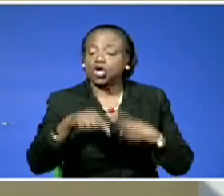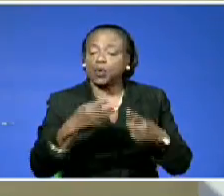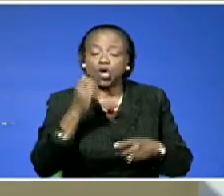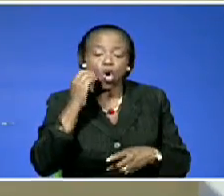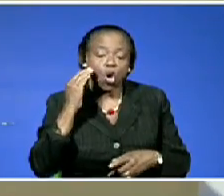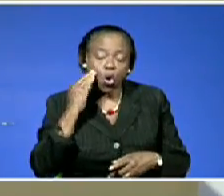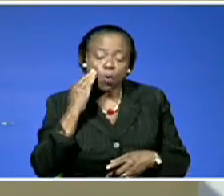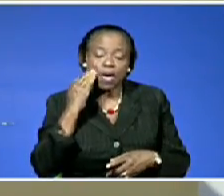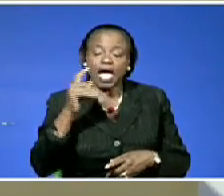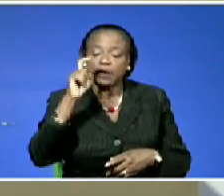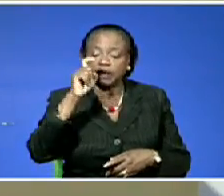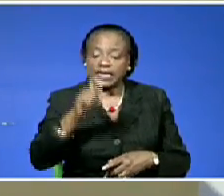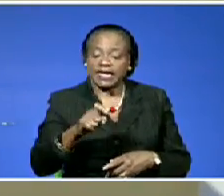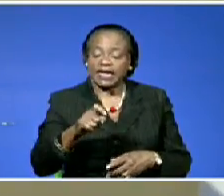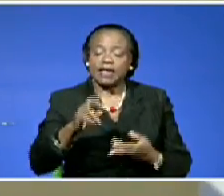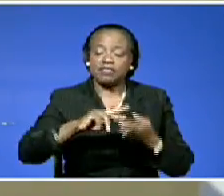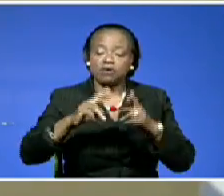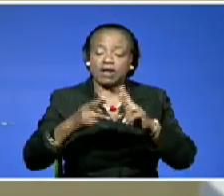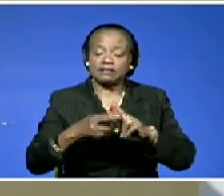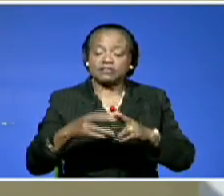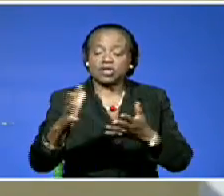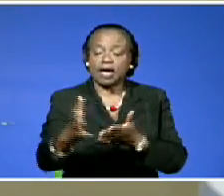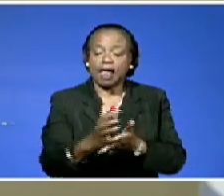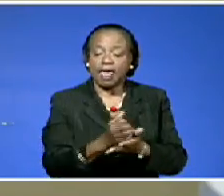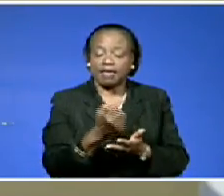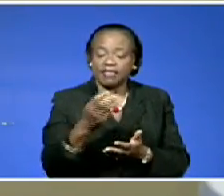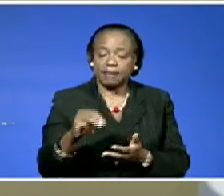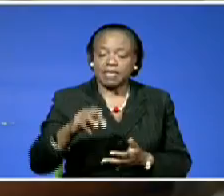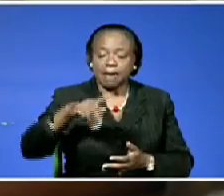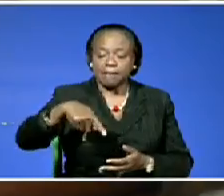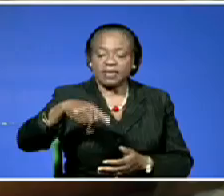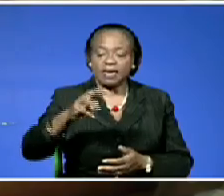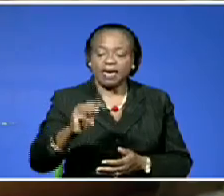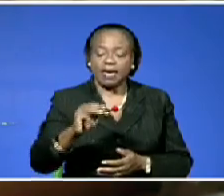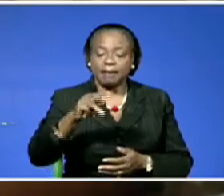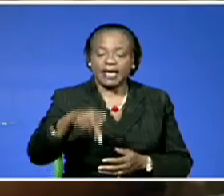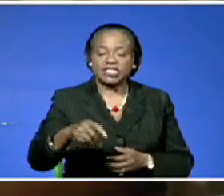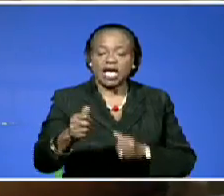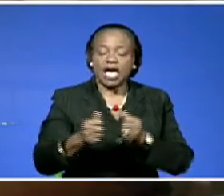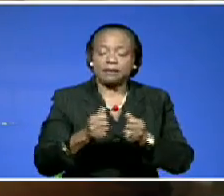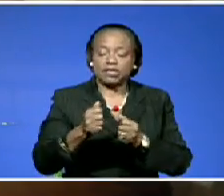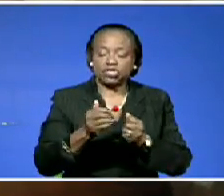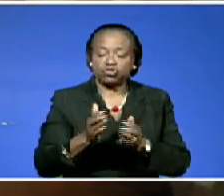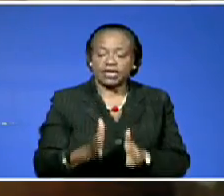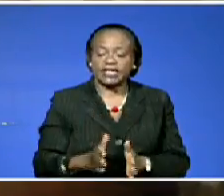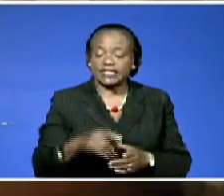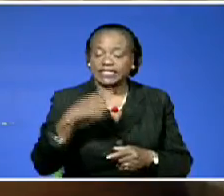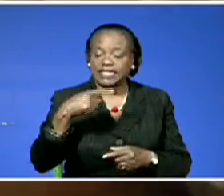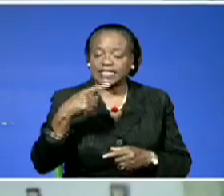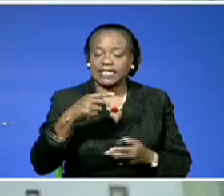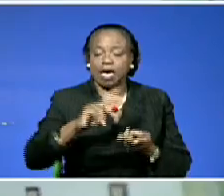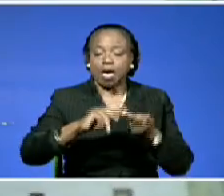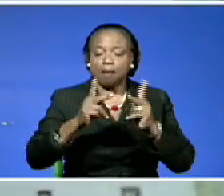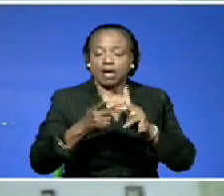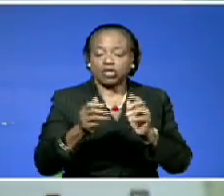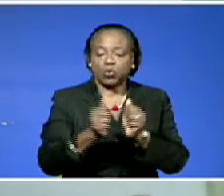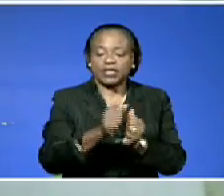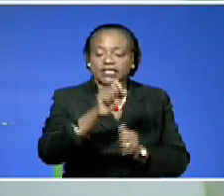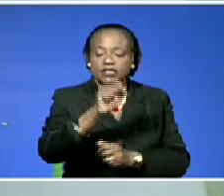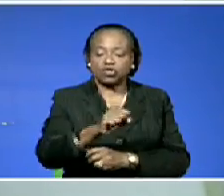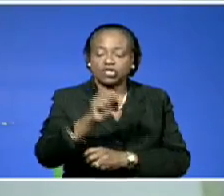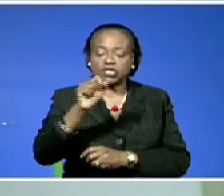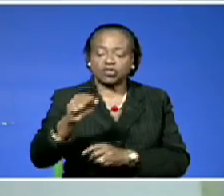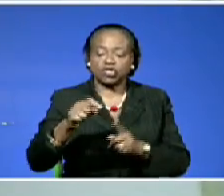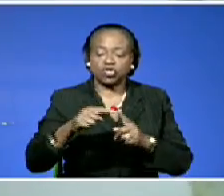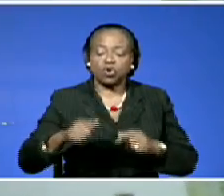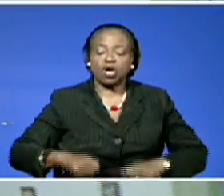need the relatives to come and collect them. The P.M.H administrator said they have partnered with social services to address the matter, adding that no one